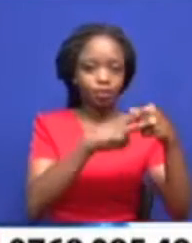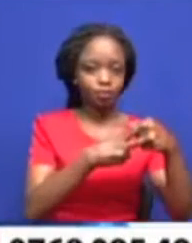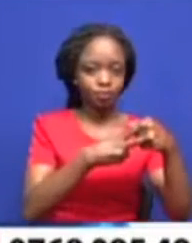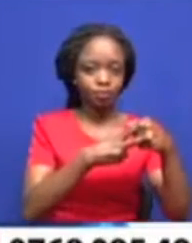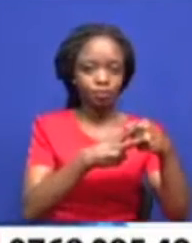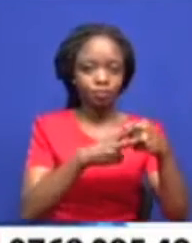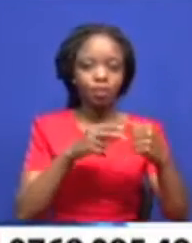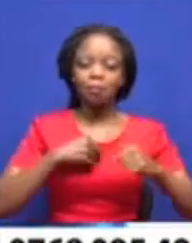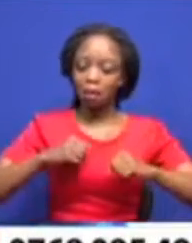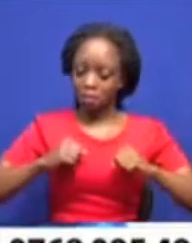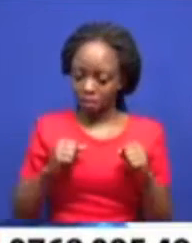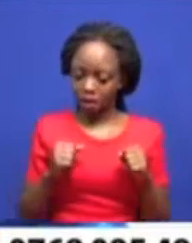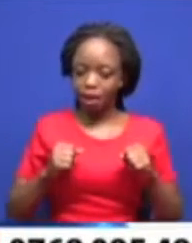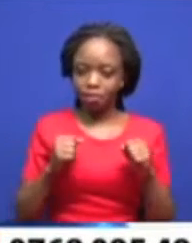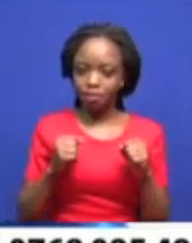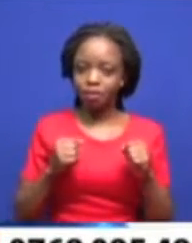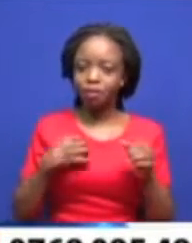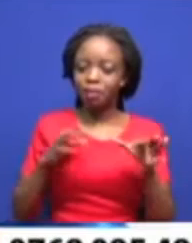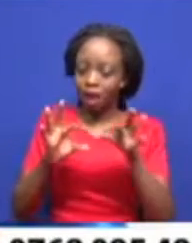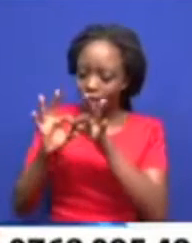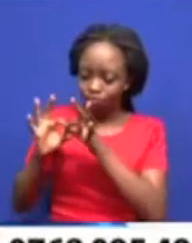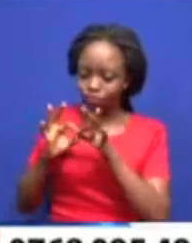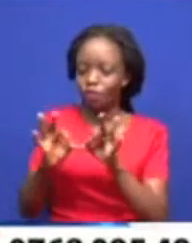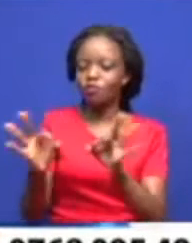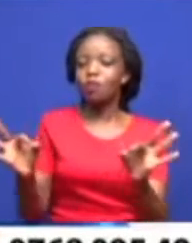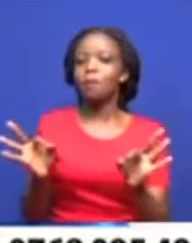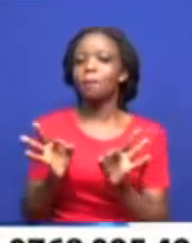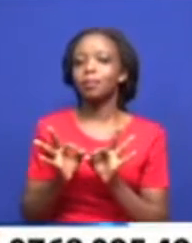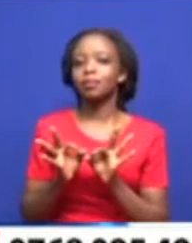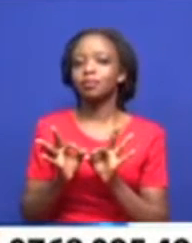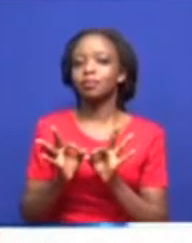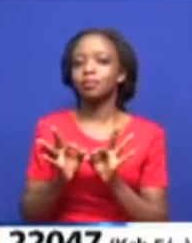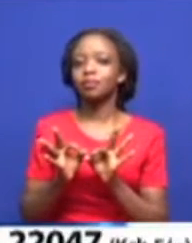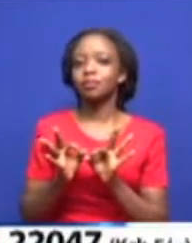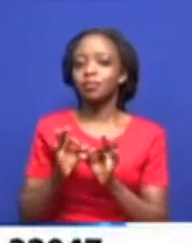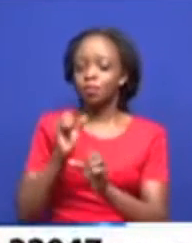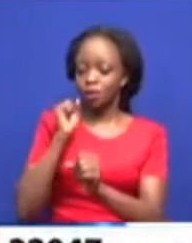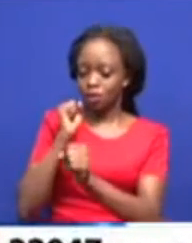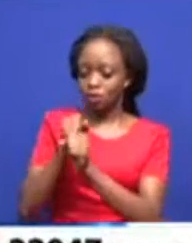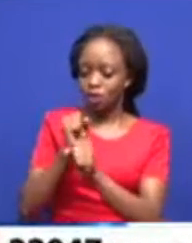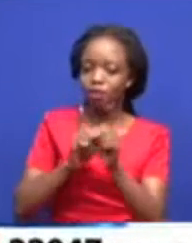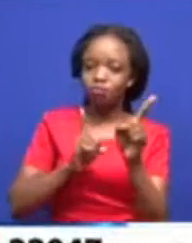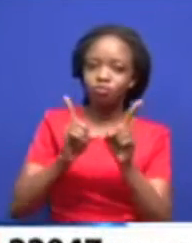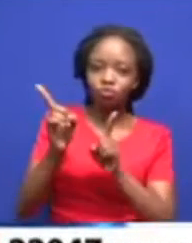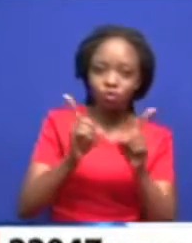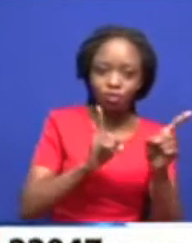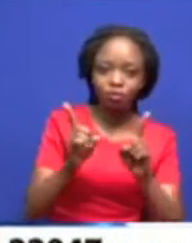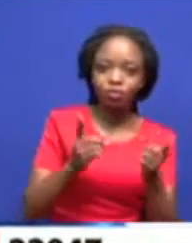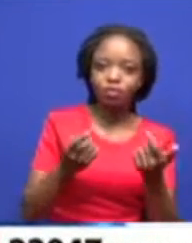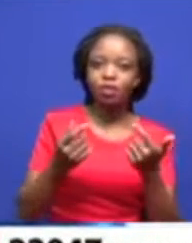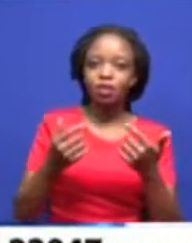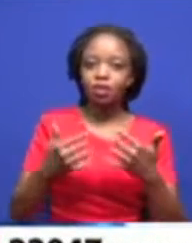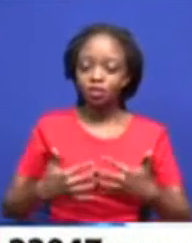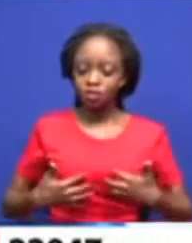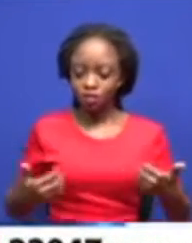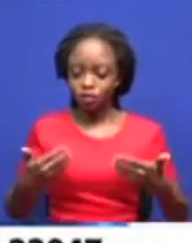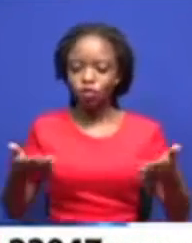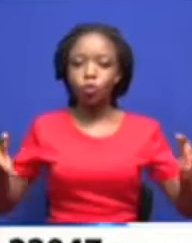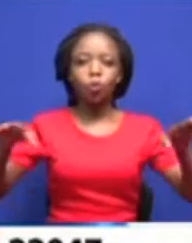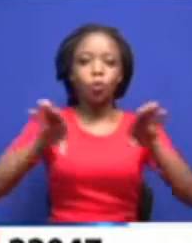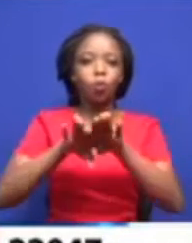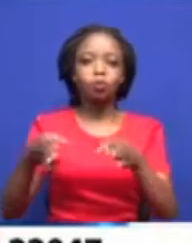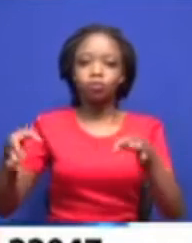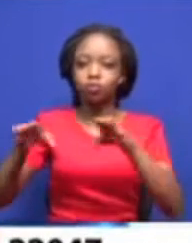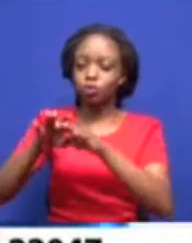I'm so happy that I reunited with my family in the work of the travel ban, with the refugee shutdown,